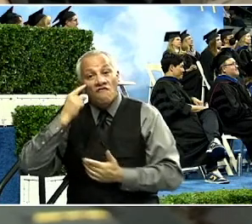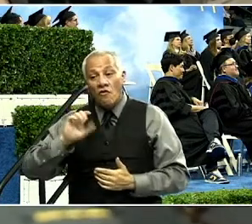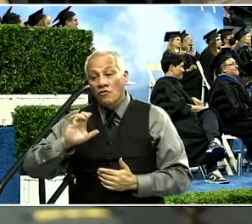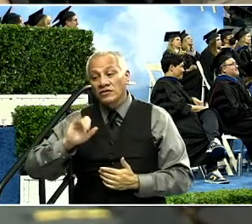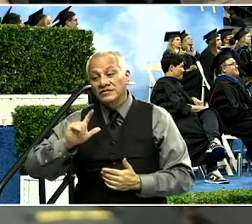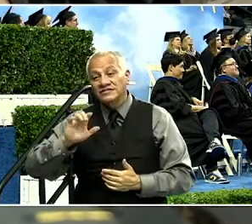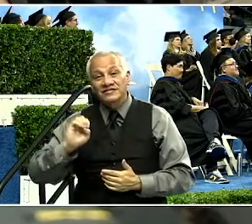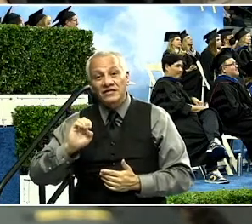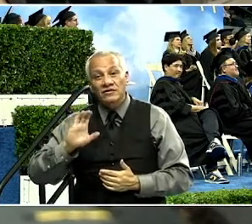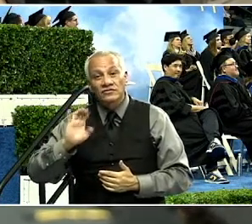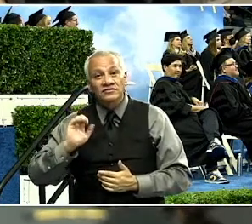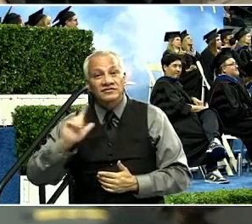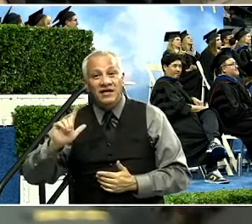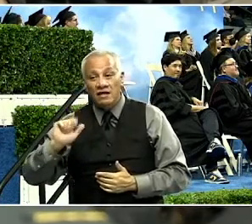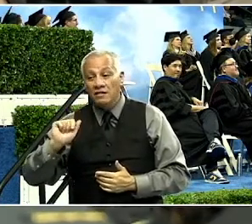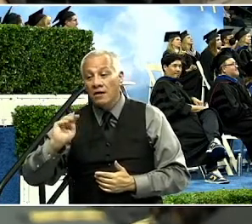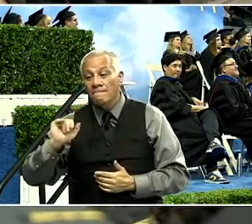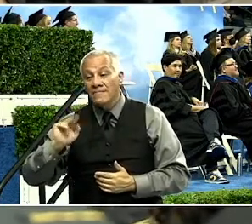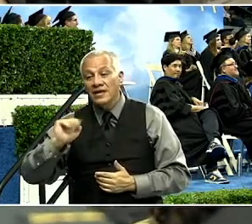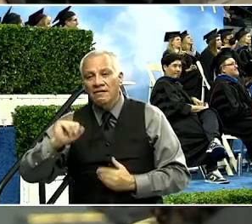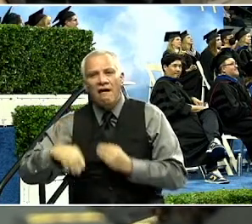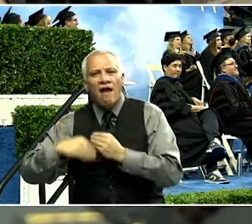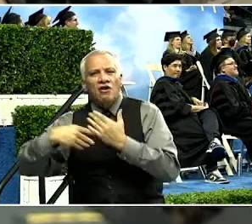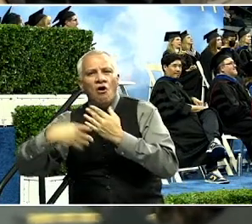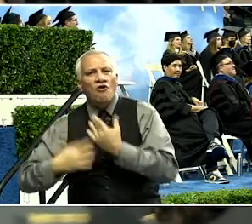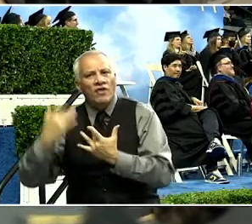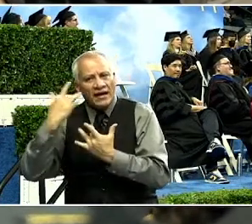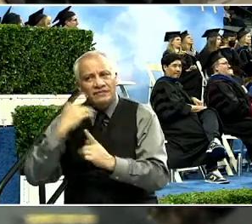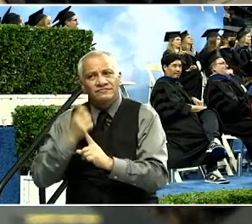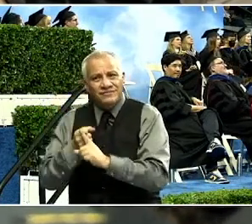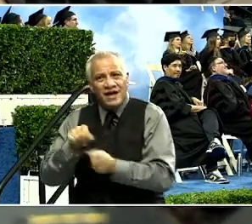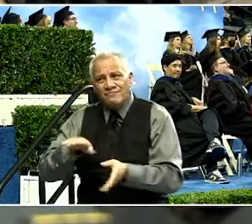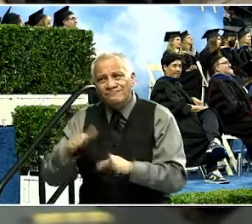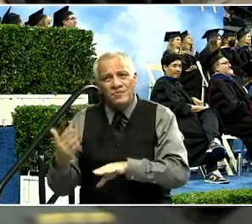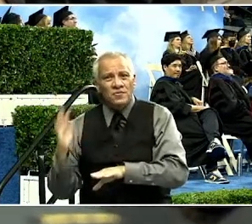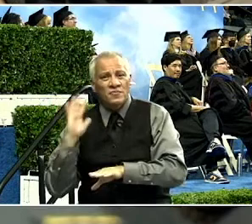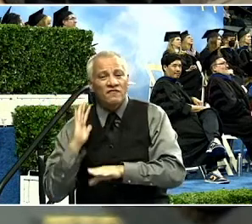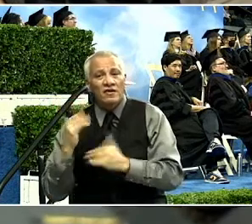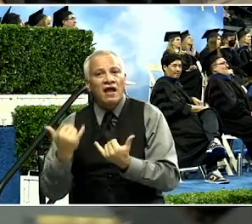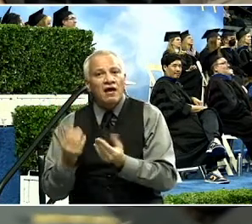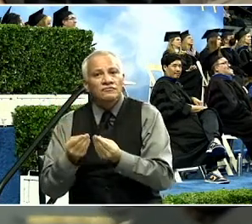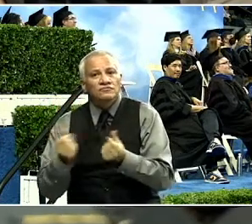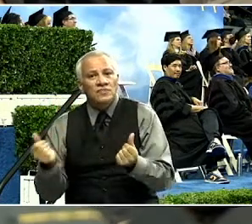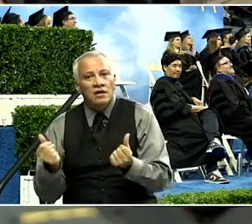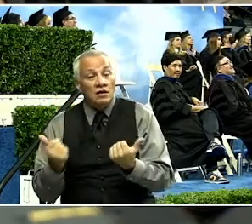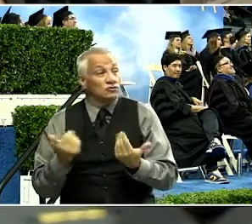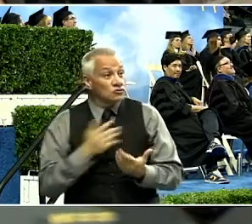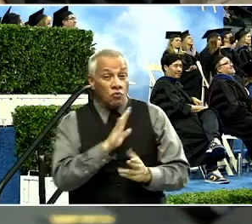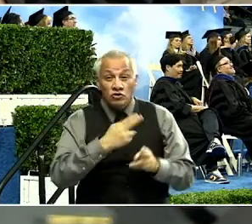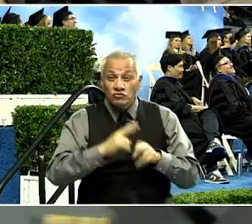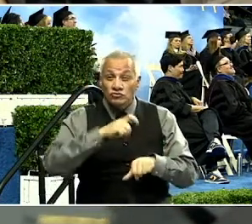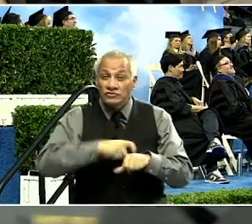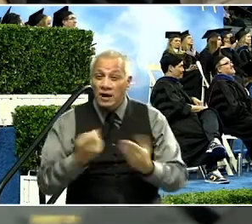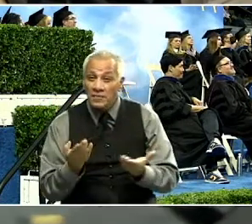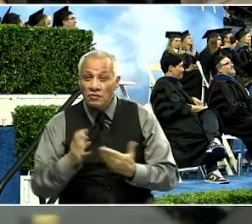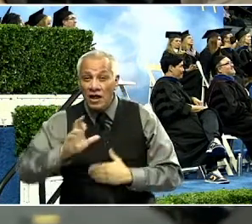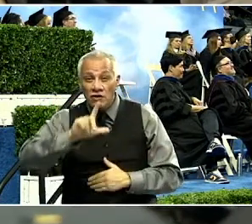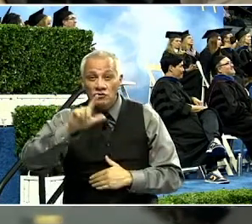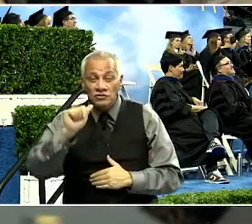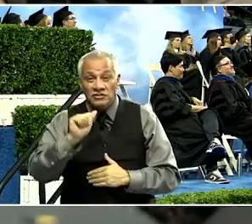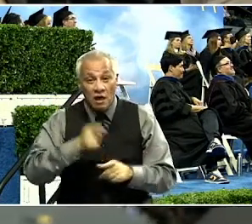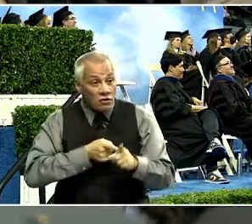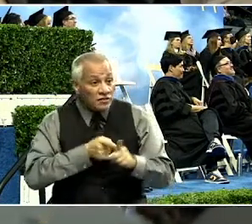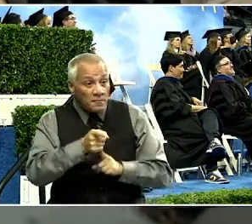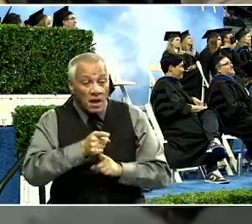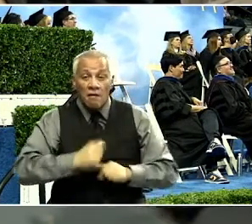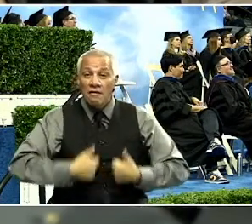other devastating ailments. Yes, in the short time that you have been students here at UCLA, disciplines in the life sciences